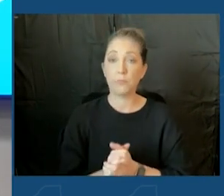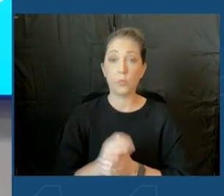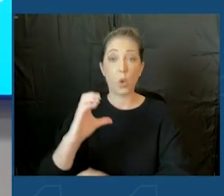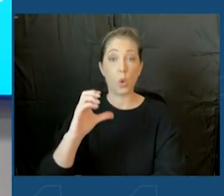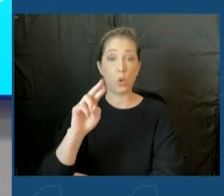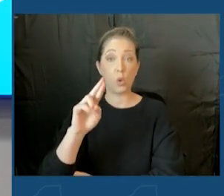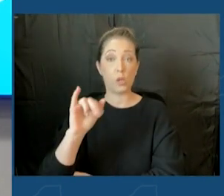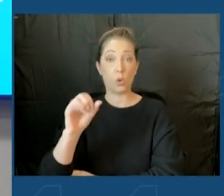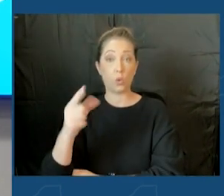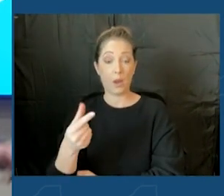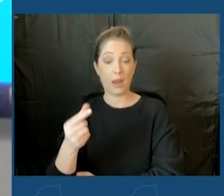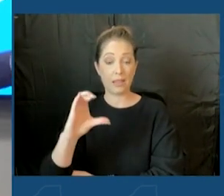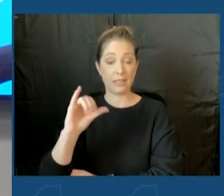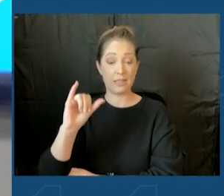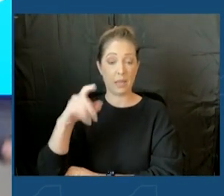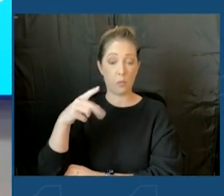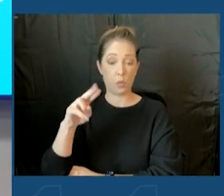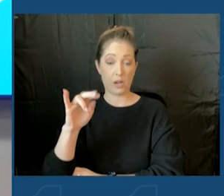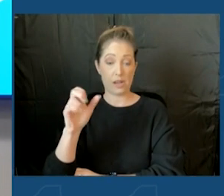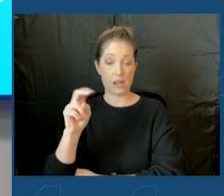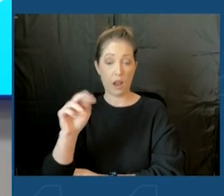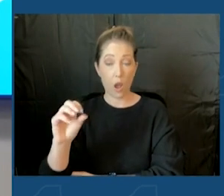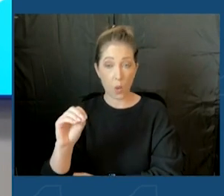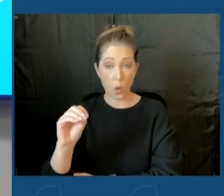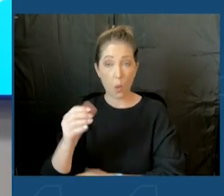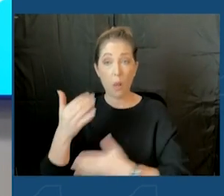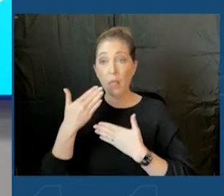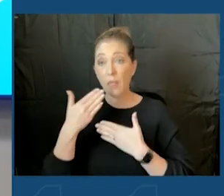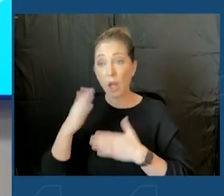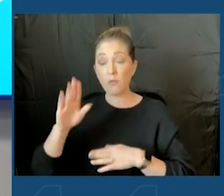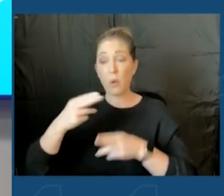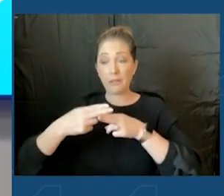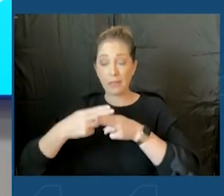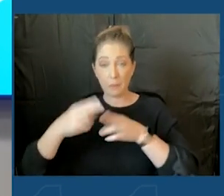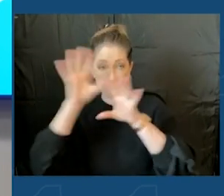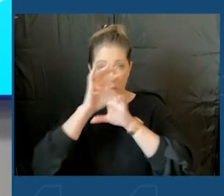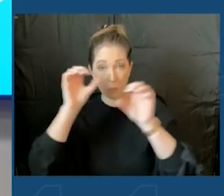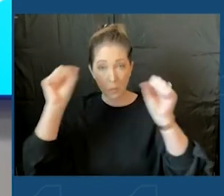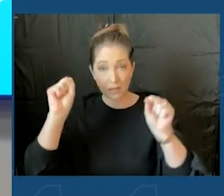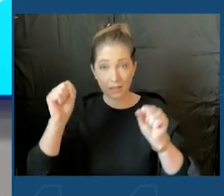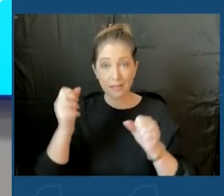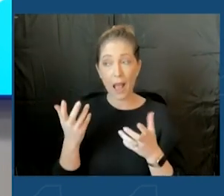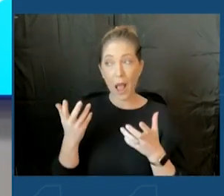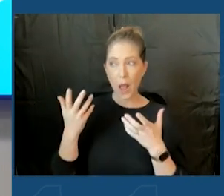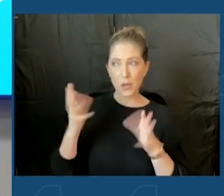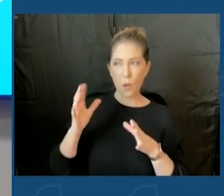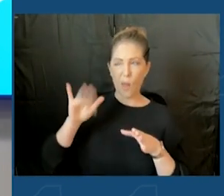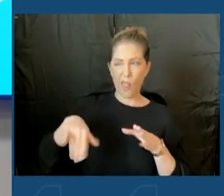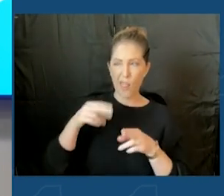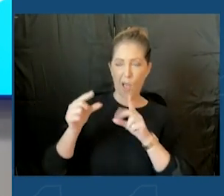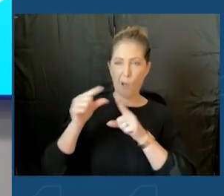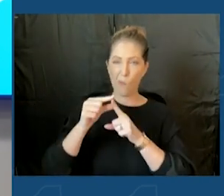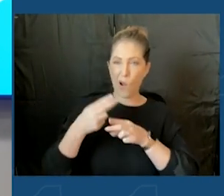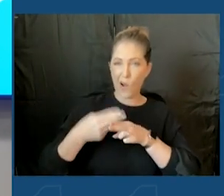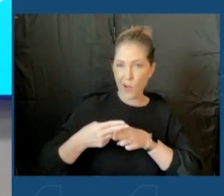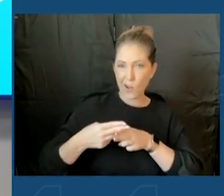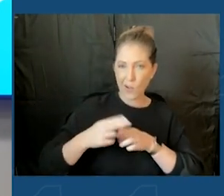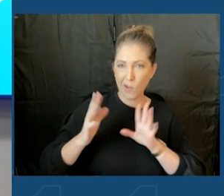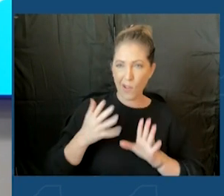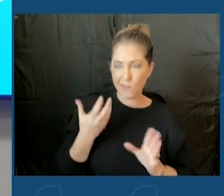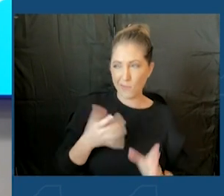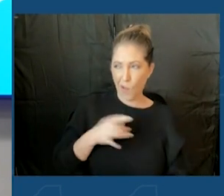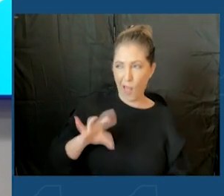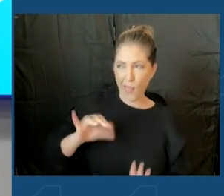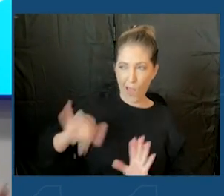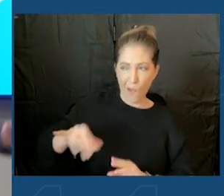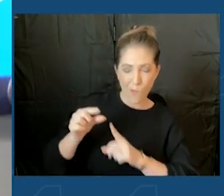thank him for being the interim president of the New York City Transit. Let's always get rid of the word interim. I don't like interim words. I didn't like that with you. I don't like that. Also, Sarah